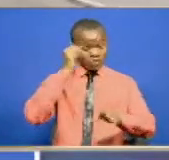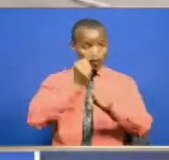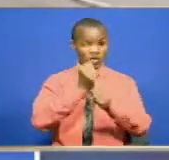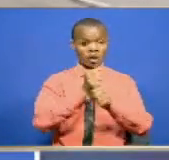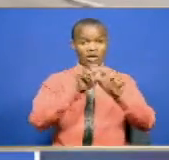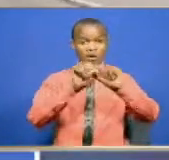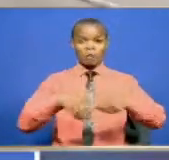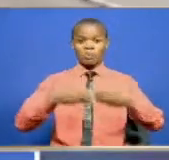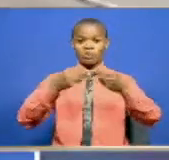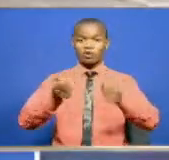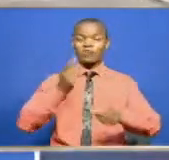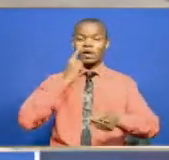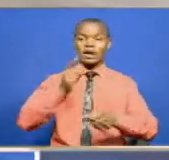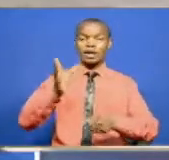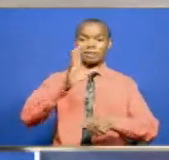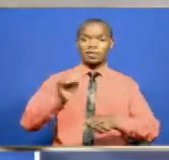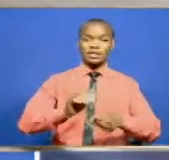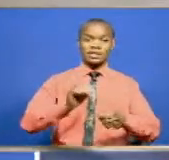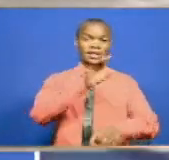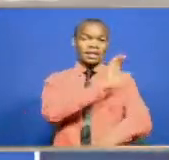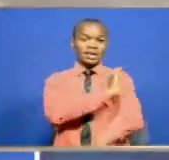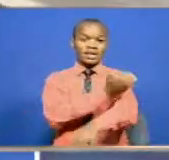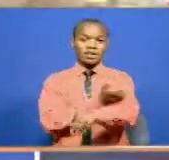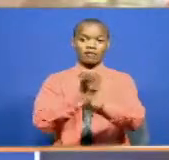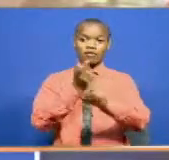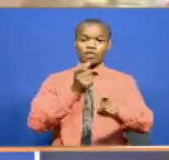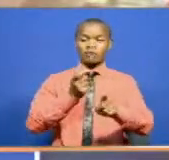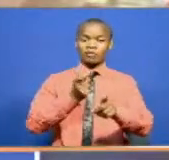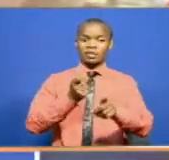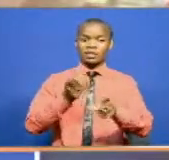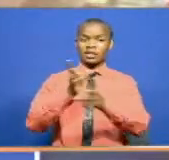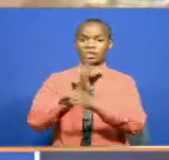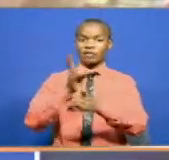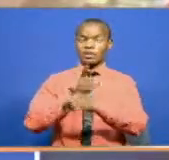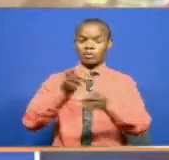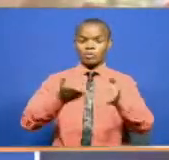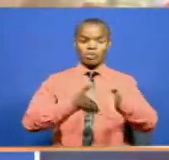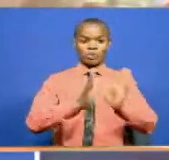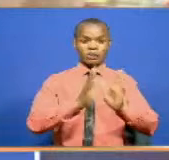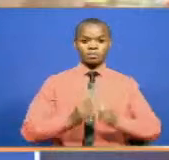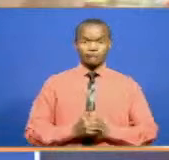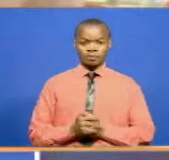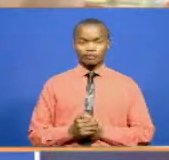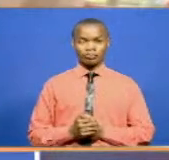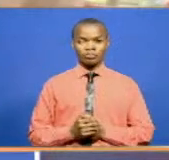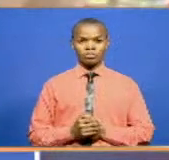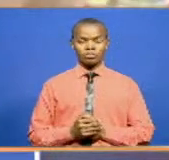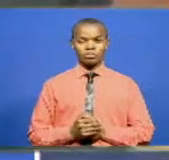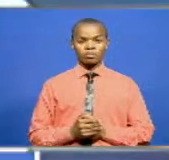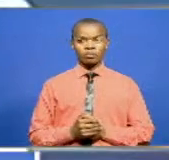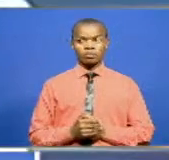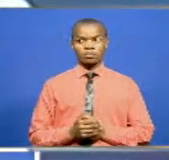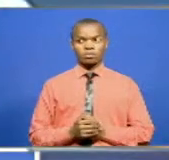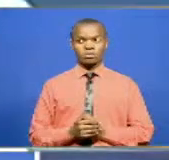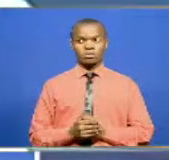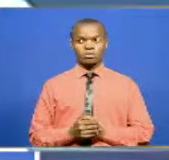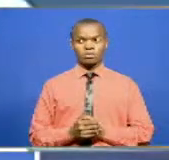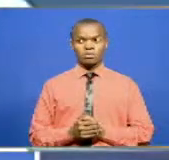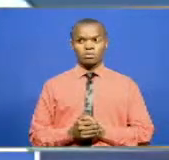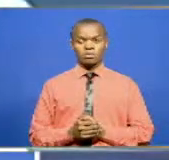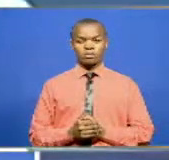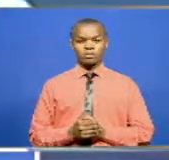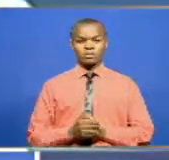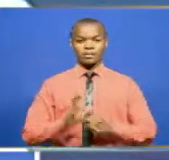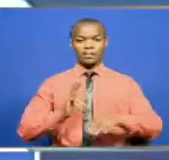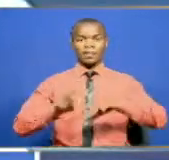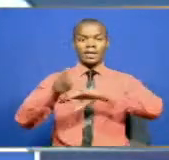source 100% of energy from renewable sources. Benson Ryoba reporting for Channel One Business. And the